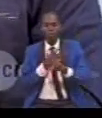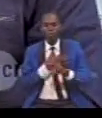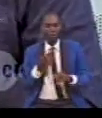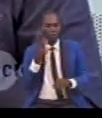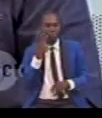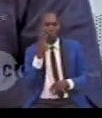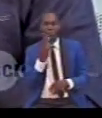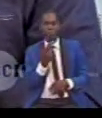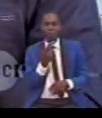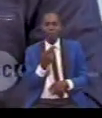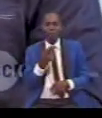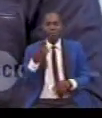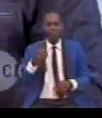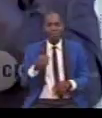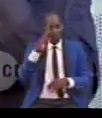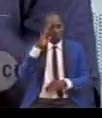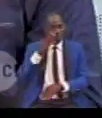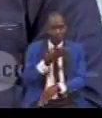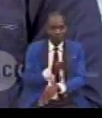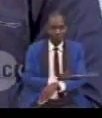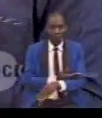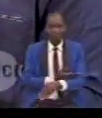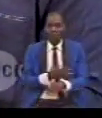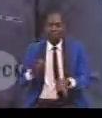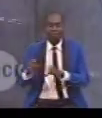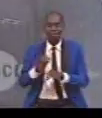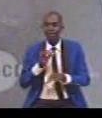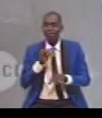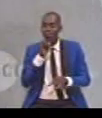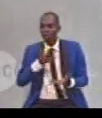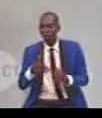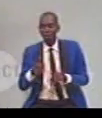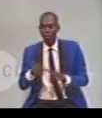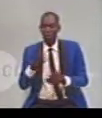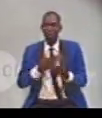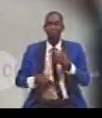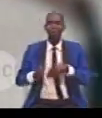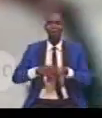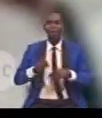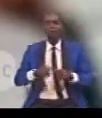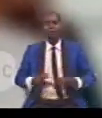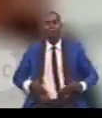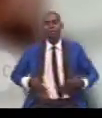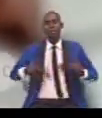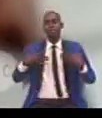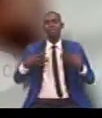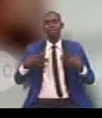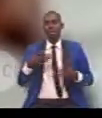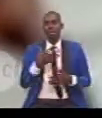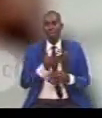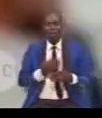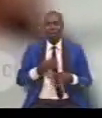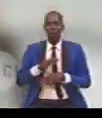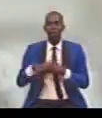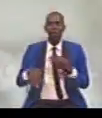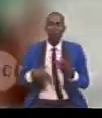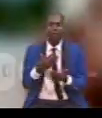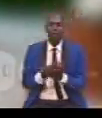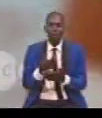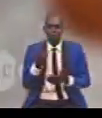behold, Prince Will returned back to life. And all the